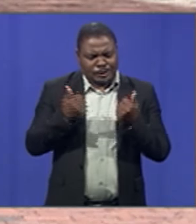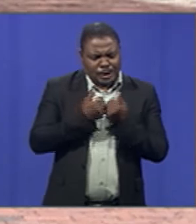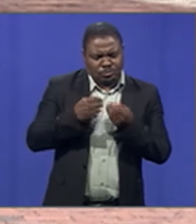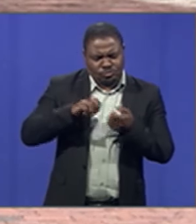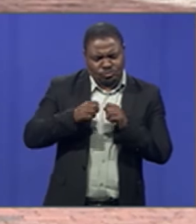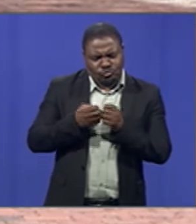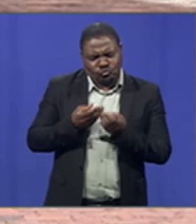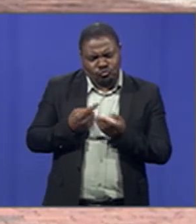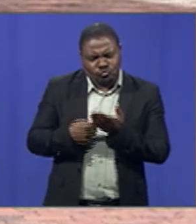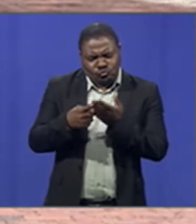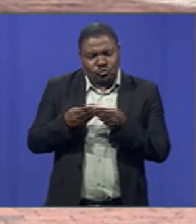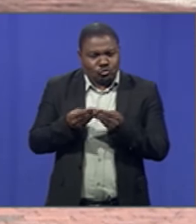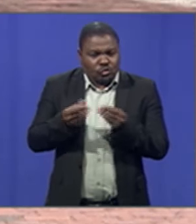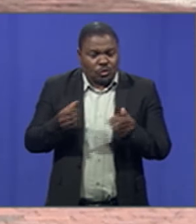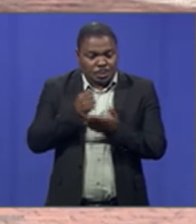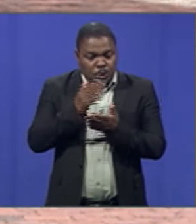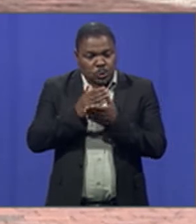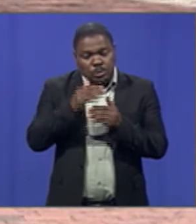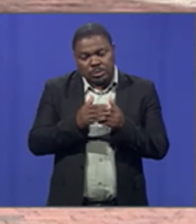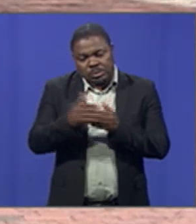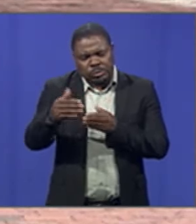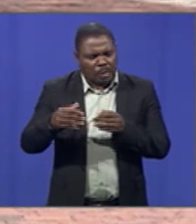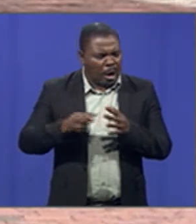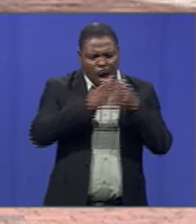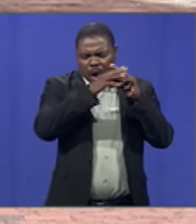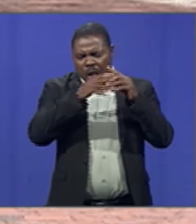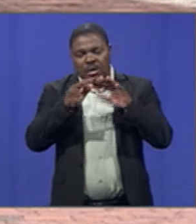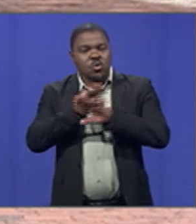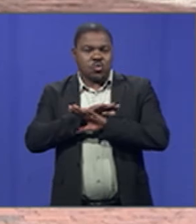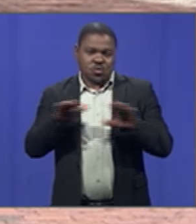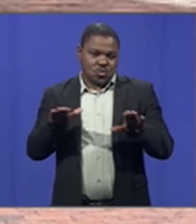ena go netefatsa gore motlhomong ga gona tlhatlhwarwane e leng